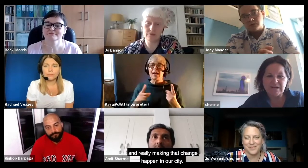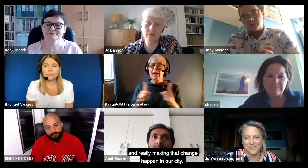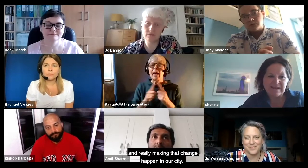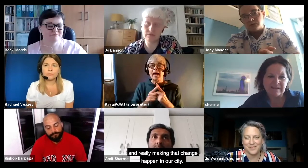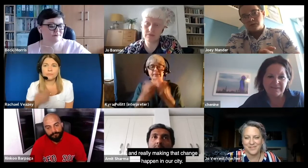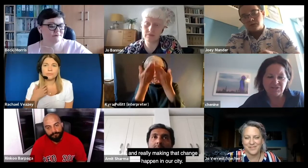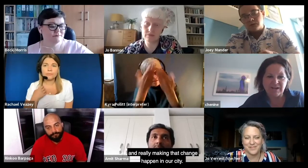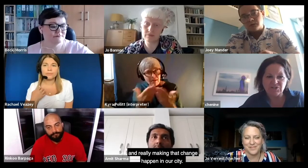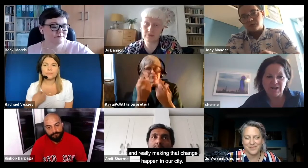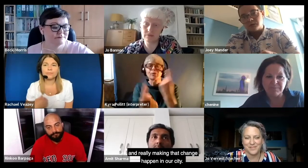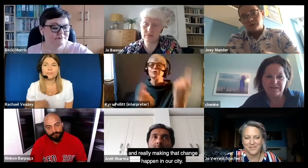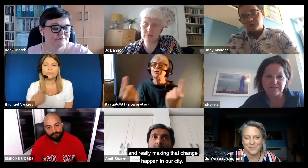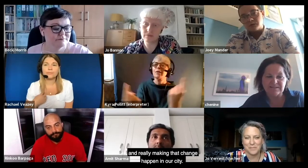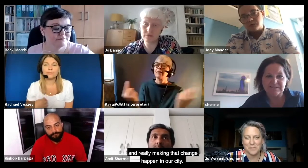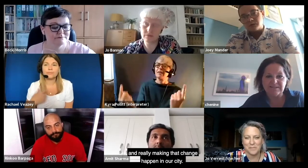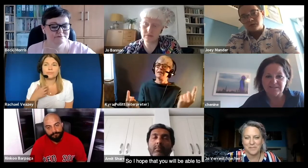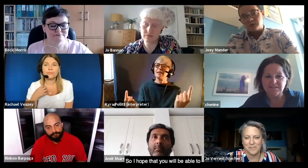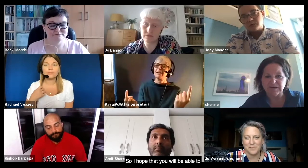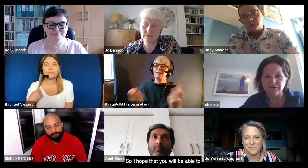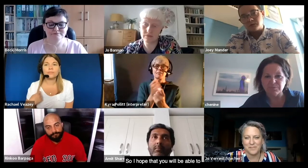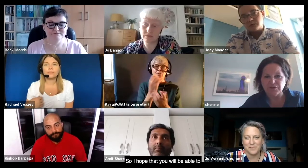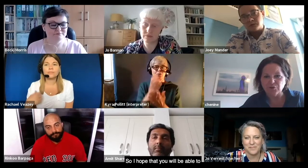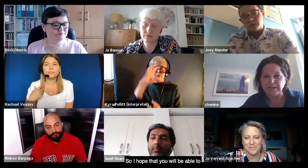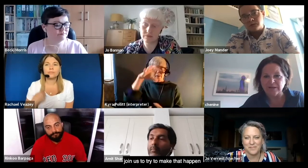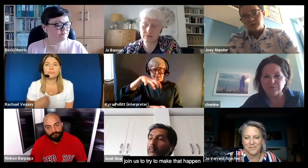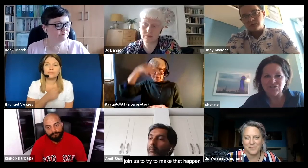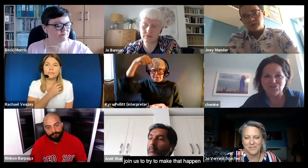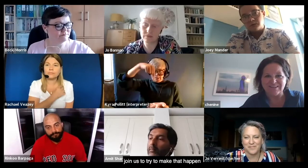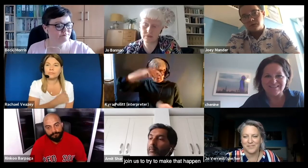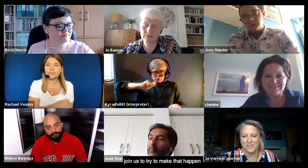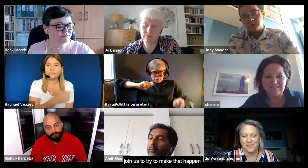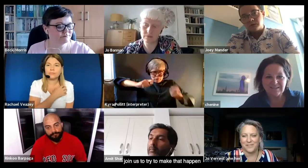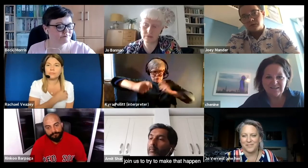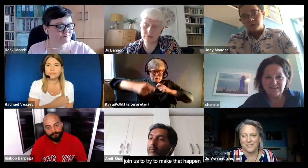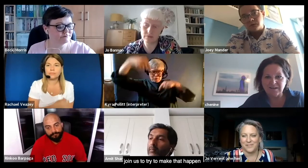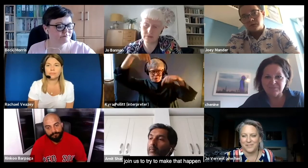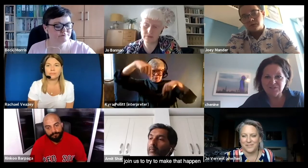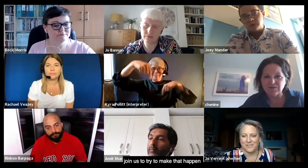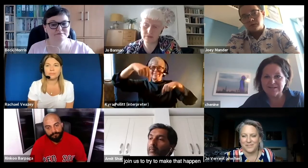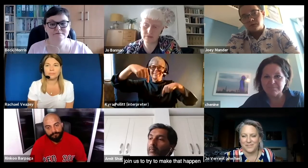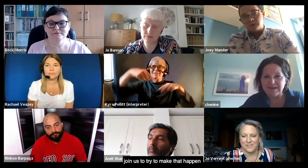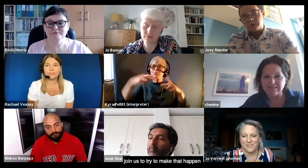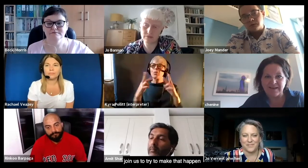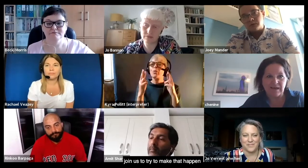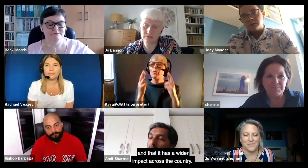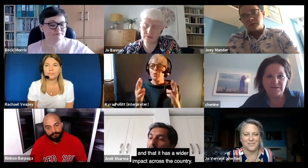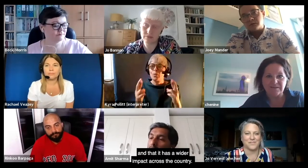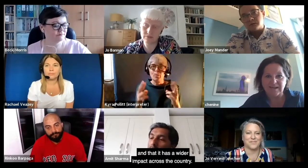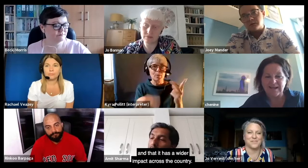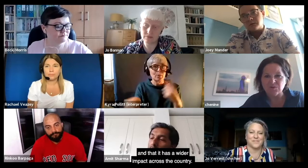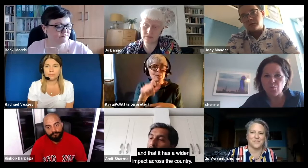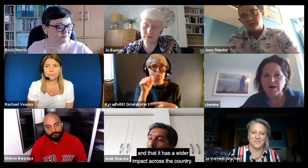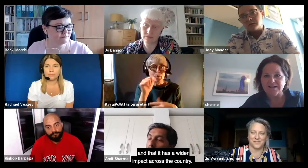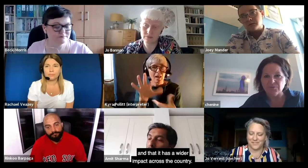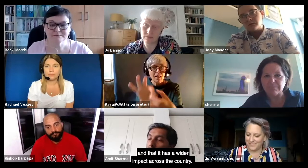and really making that change happen in our city. So I hope that you'll be able to join us to try to make that happen, and that